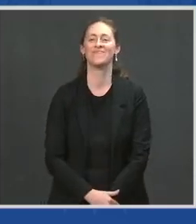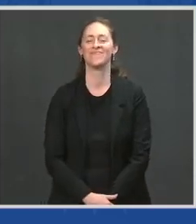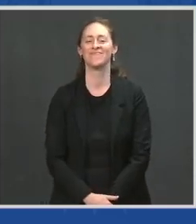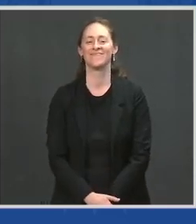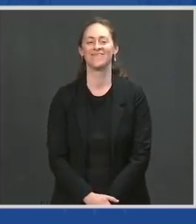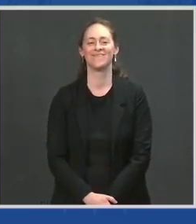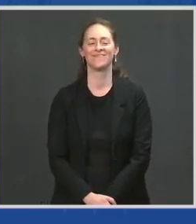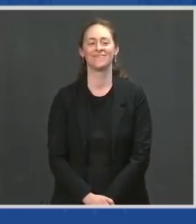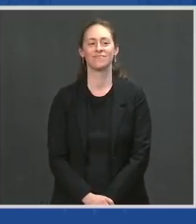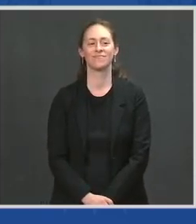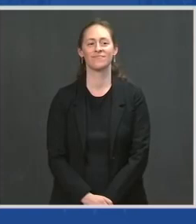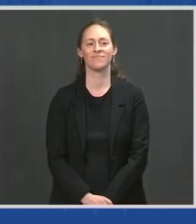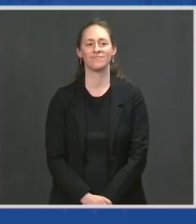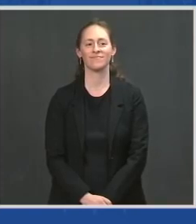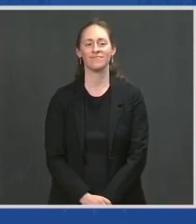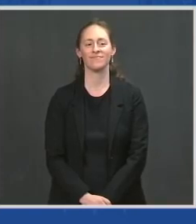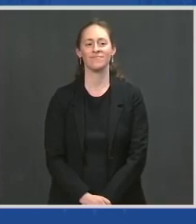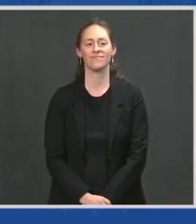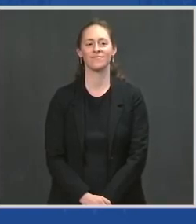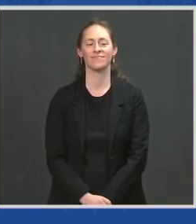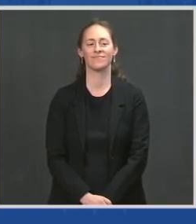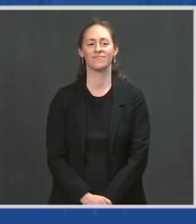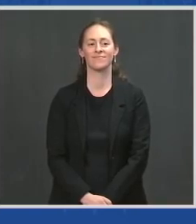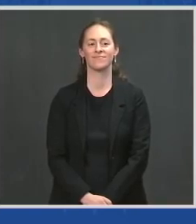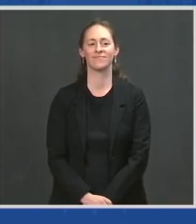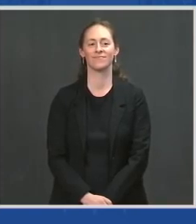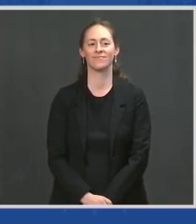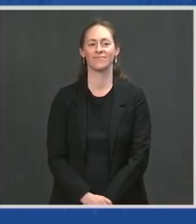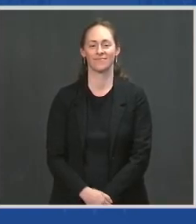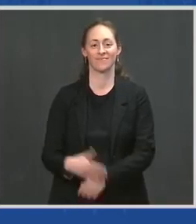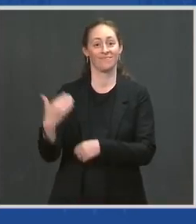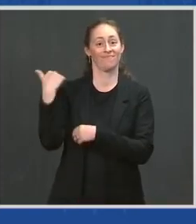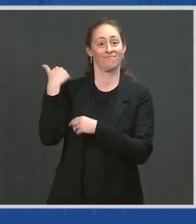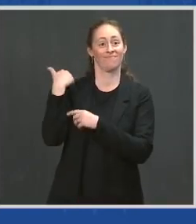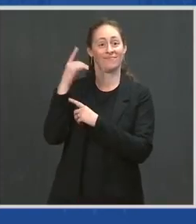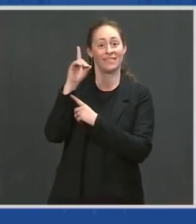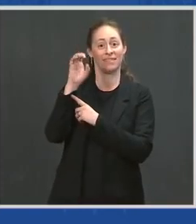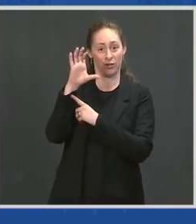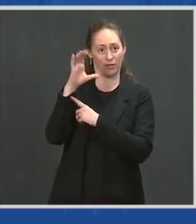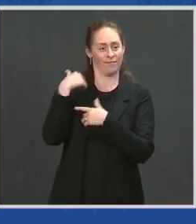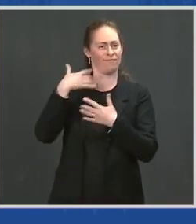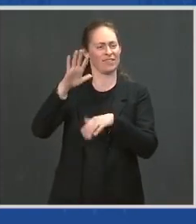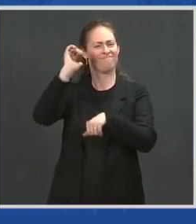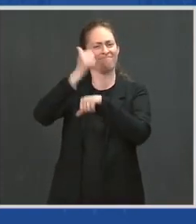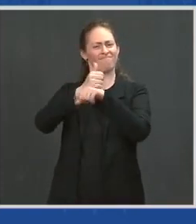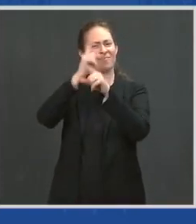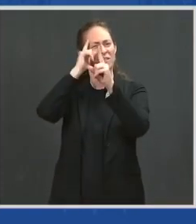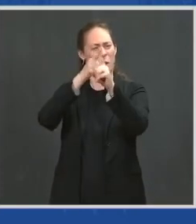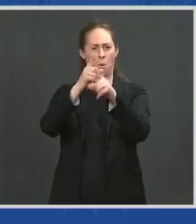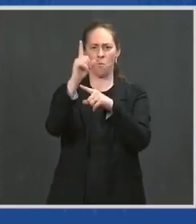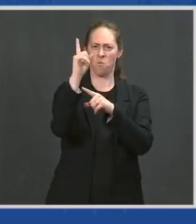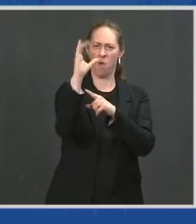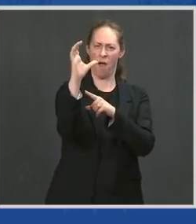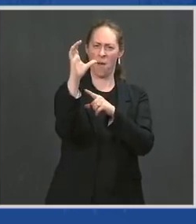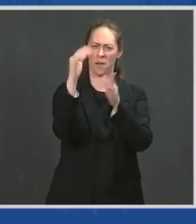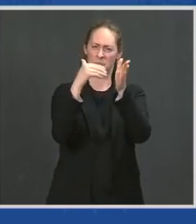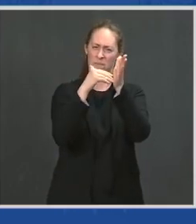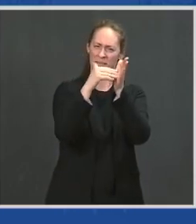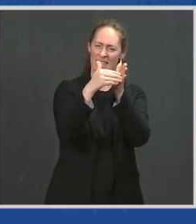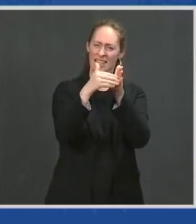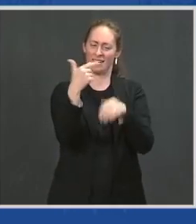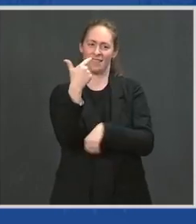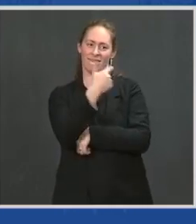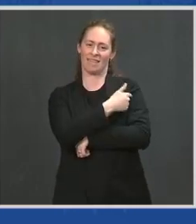Back in December, I set a goal of administering 100 million shots,